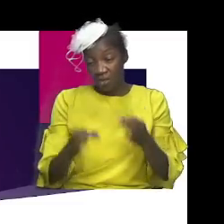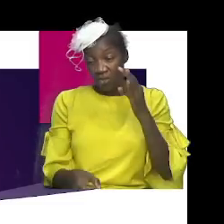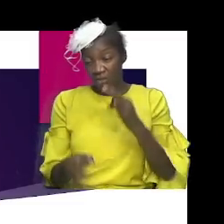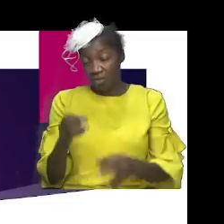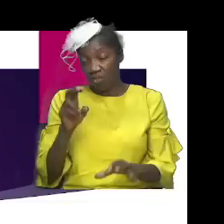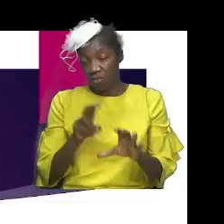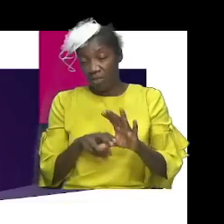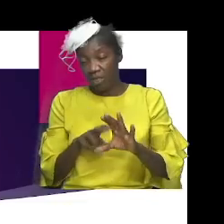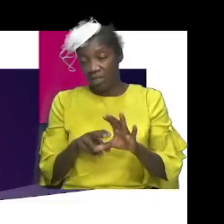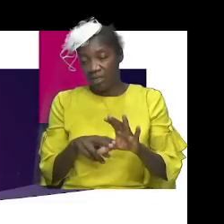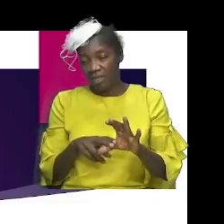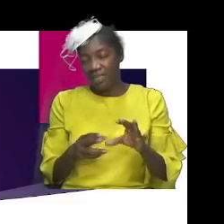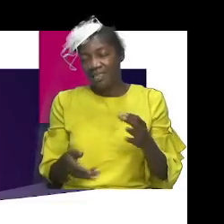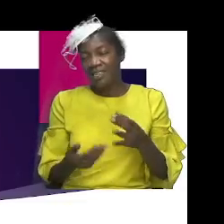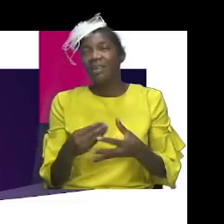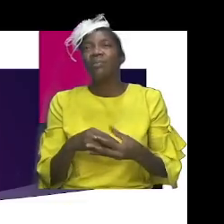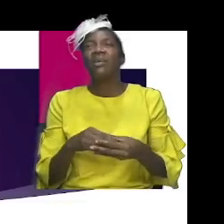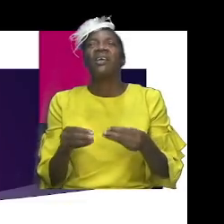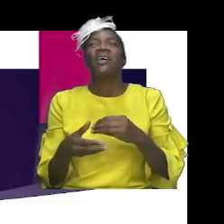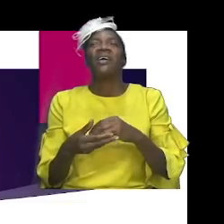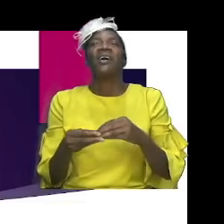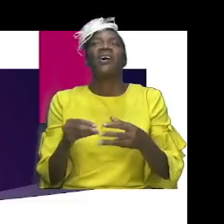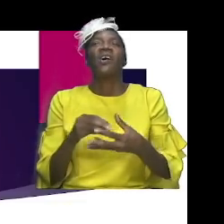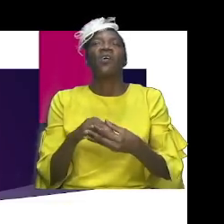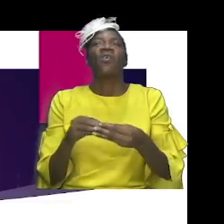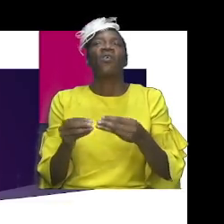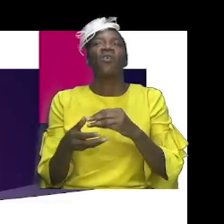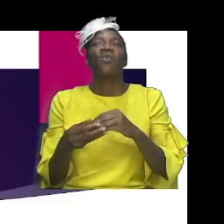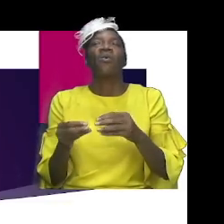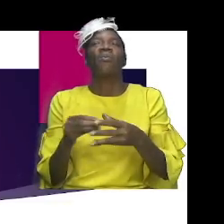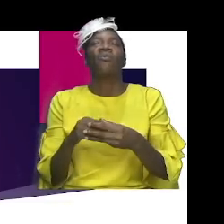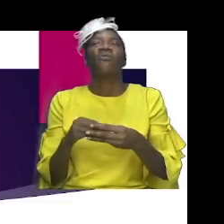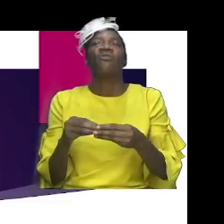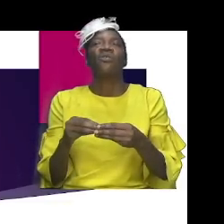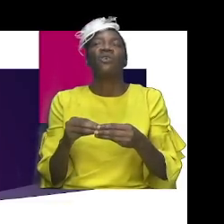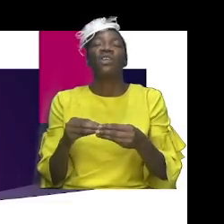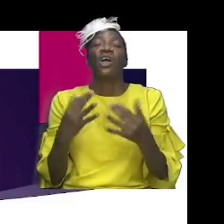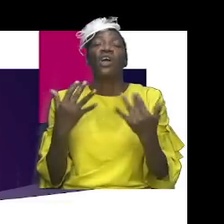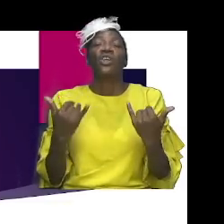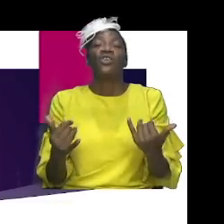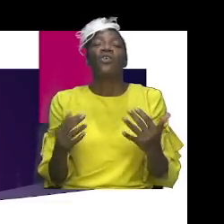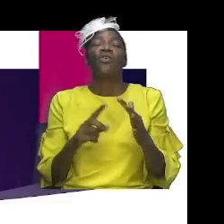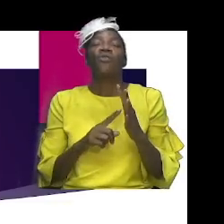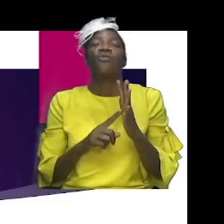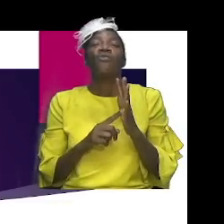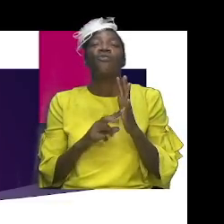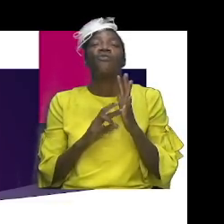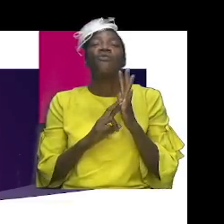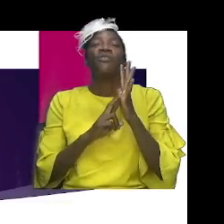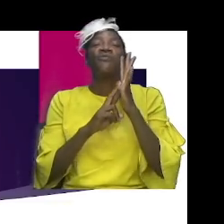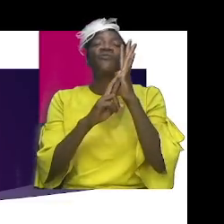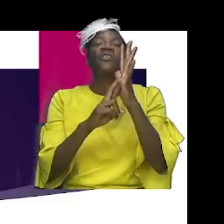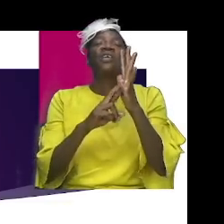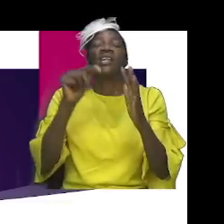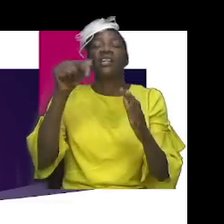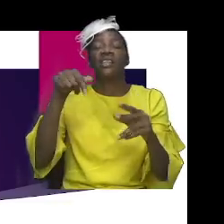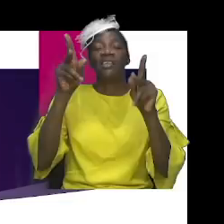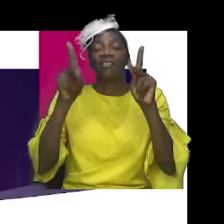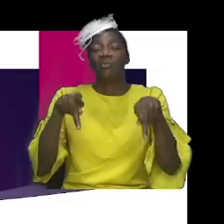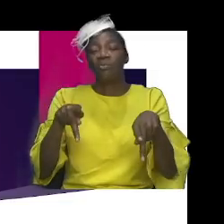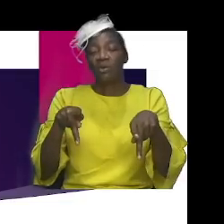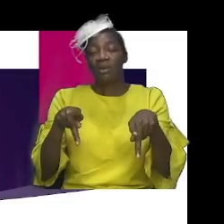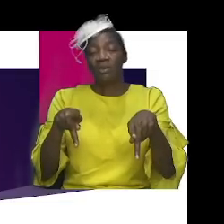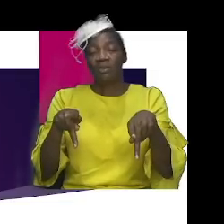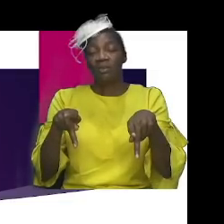there will be comfort, because those things would have been now revealed. And this person who was seen